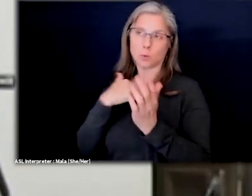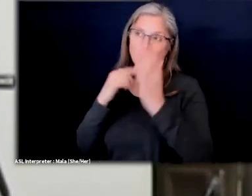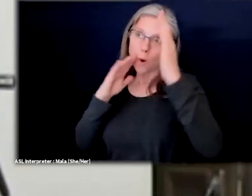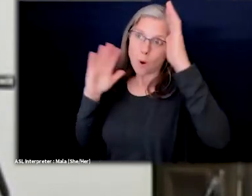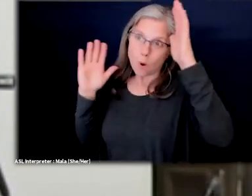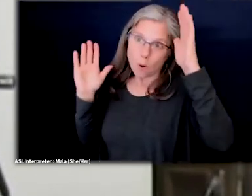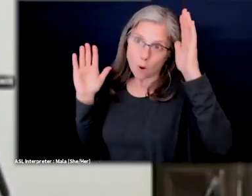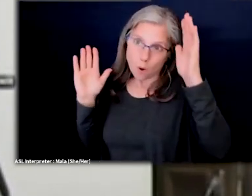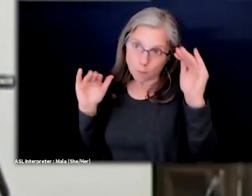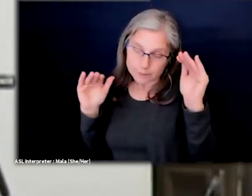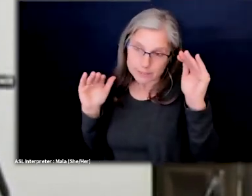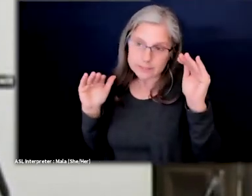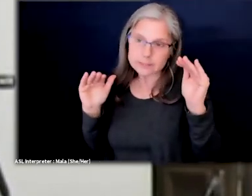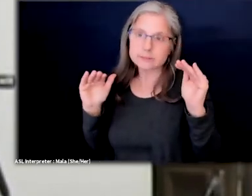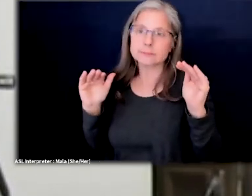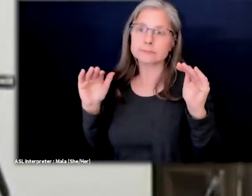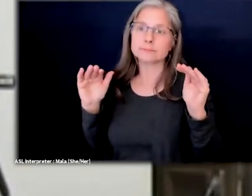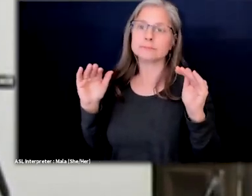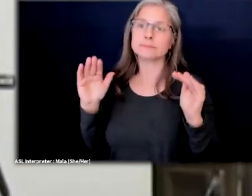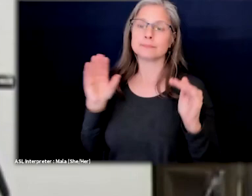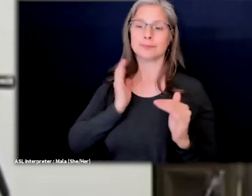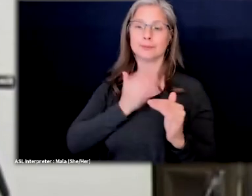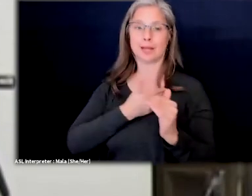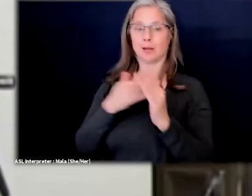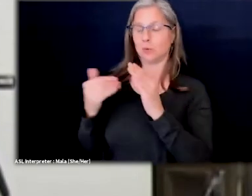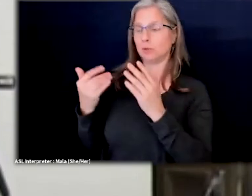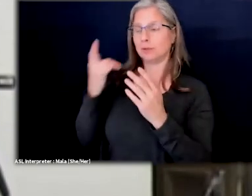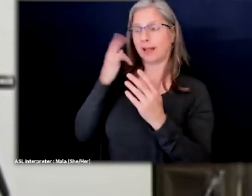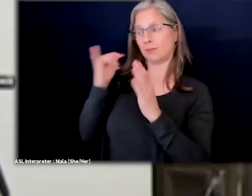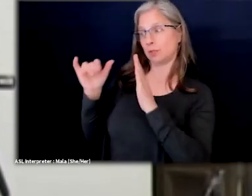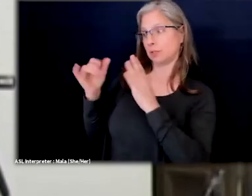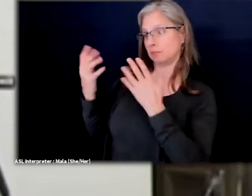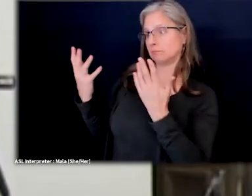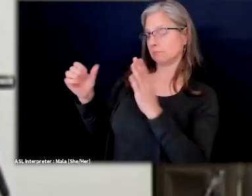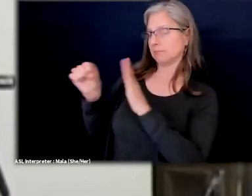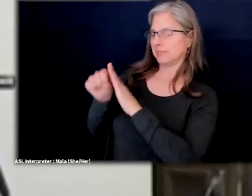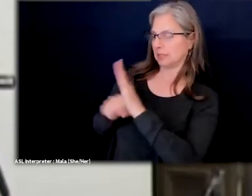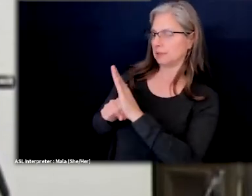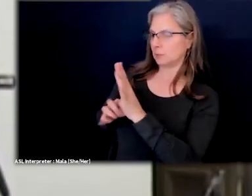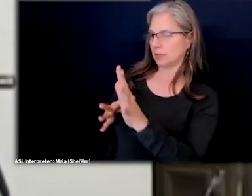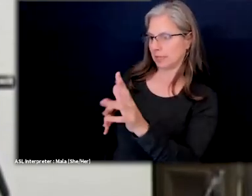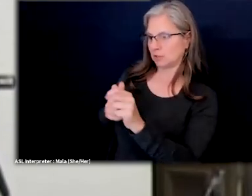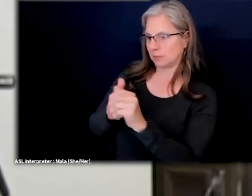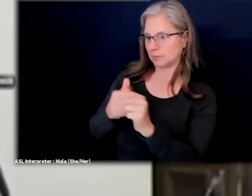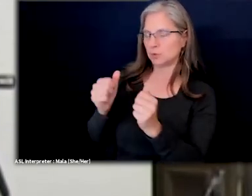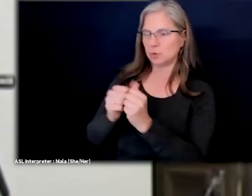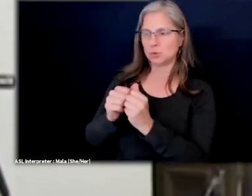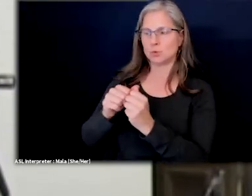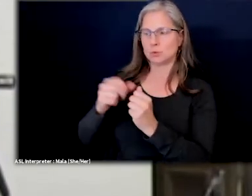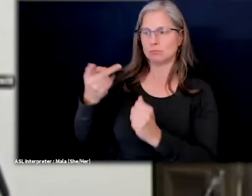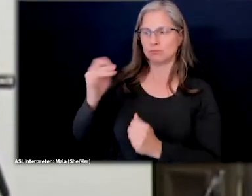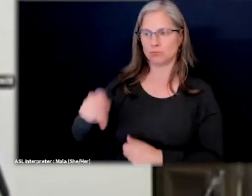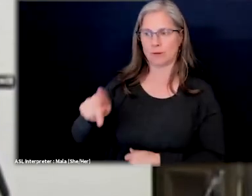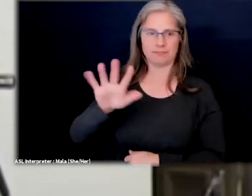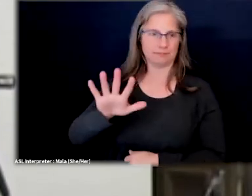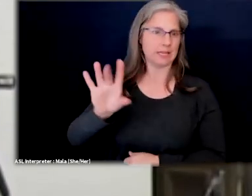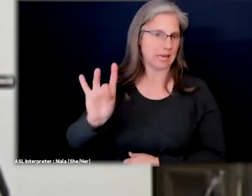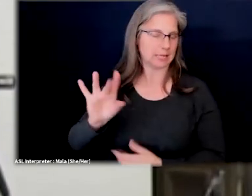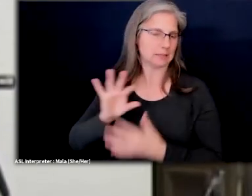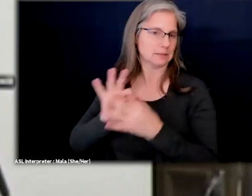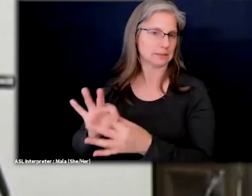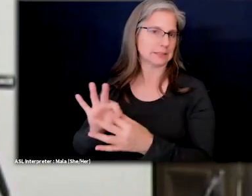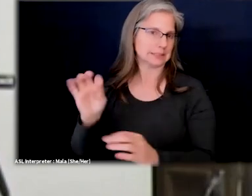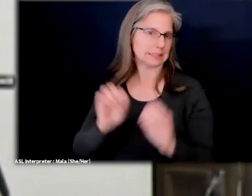and expecting that our state of California catches up to Proposition 58 in terms of assessment